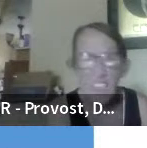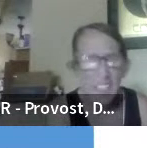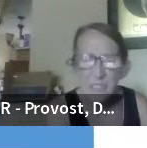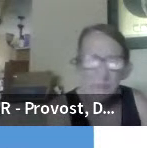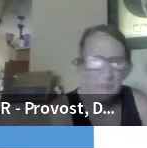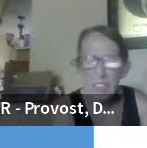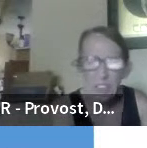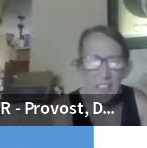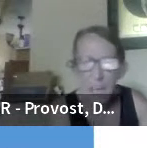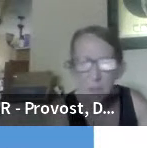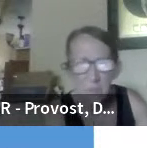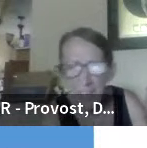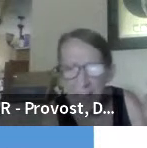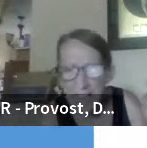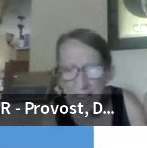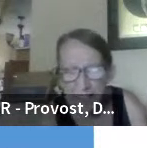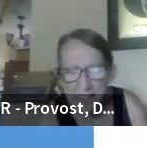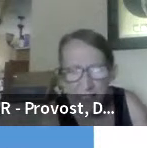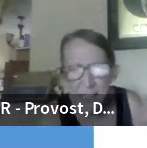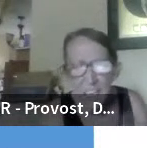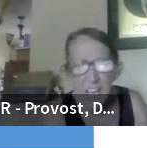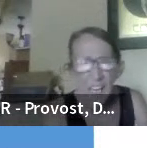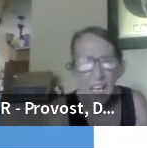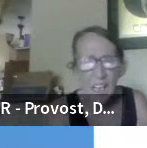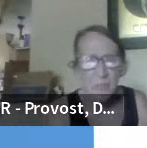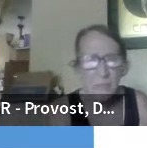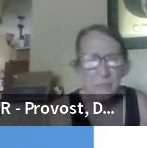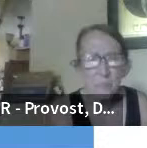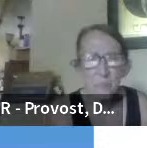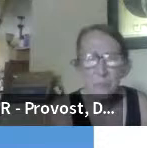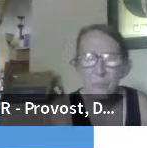I just kind of figured it out in my head.